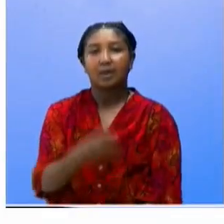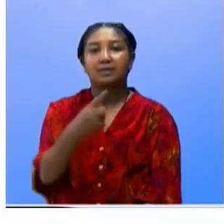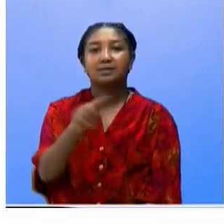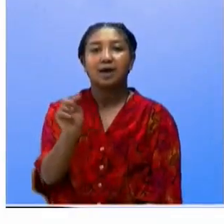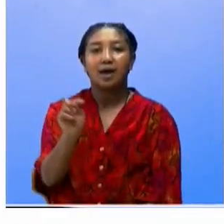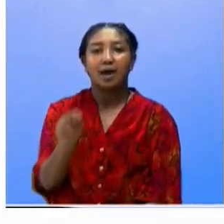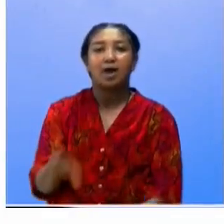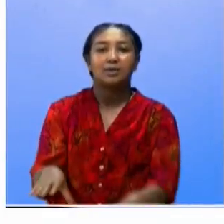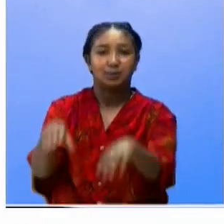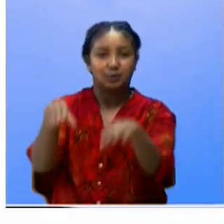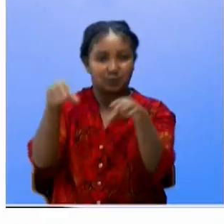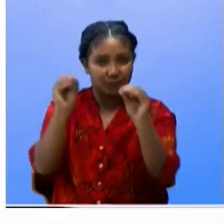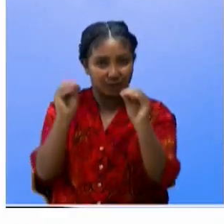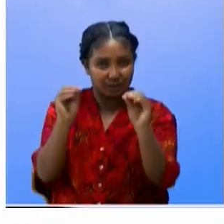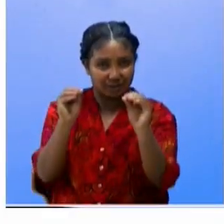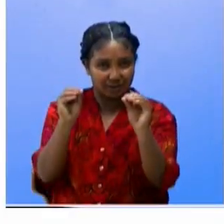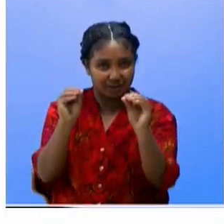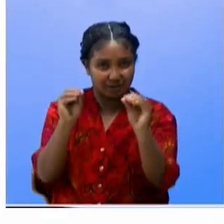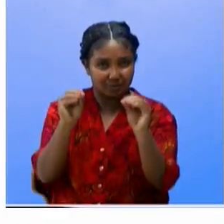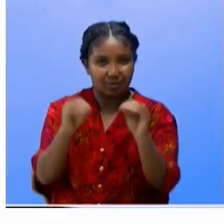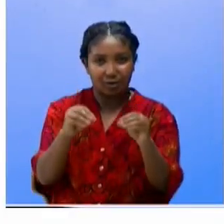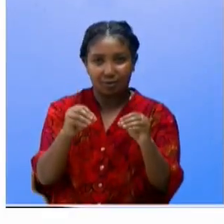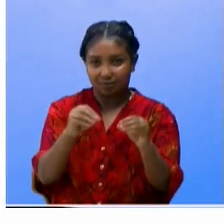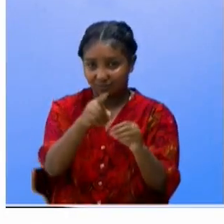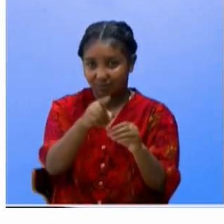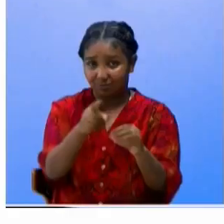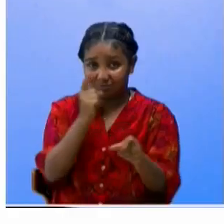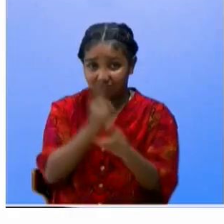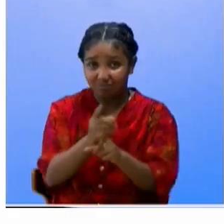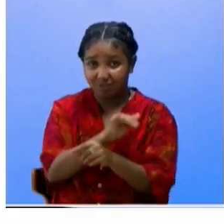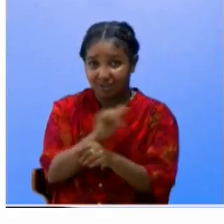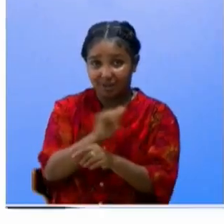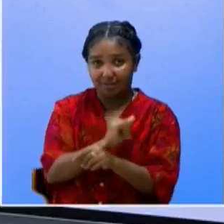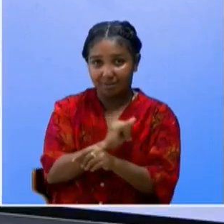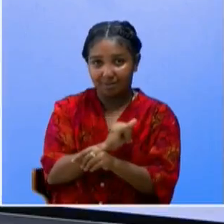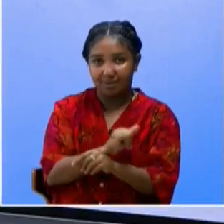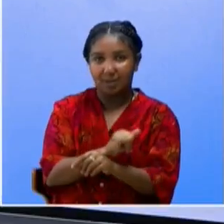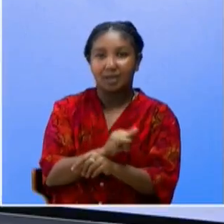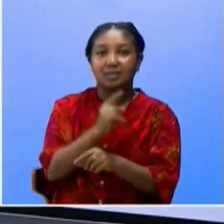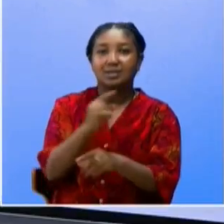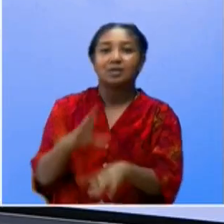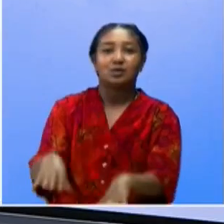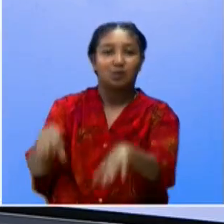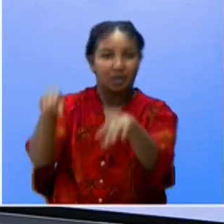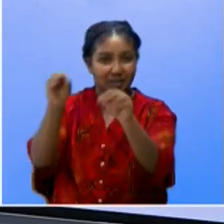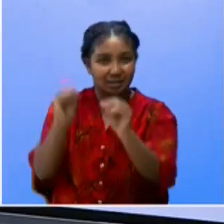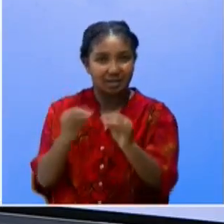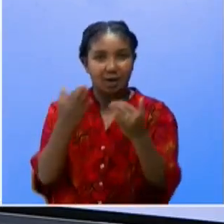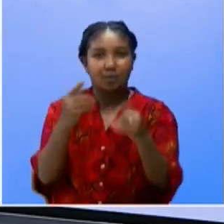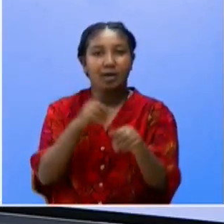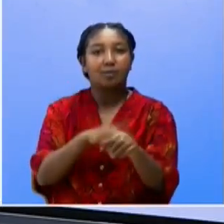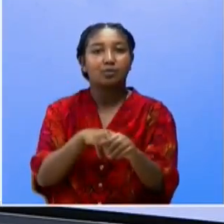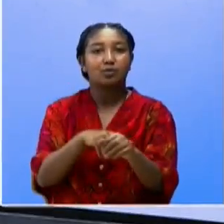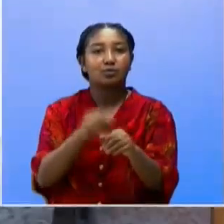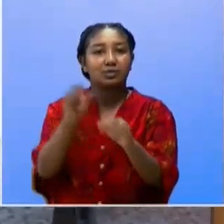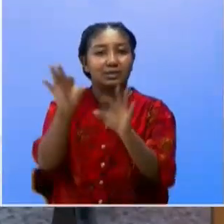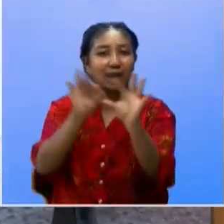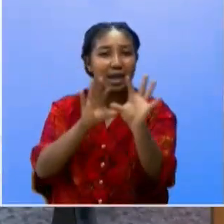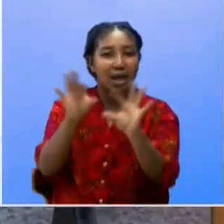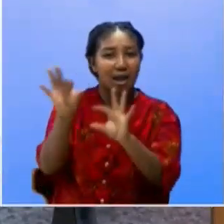Yes, students, bravo. I hope you say like this. Students. Now it is time to